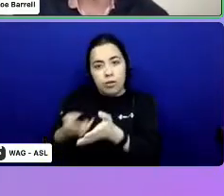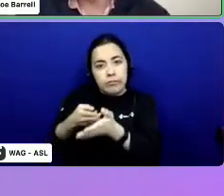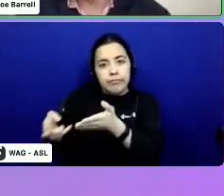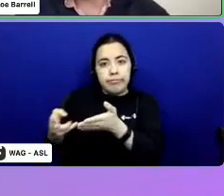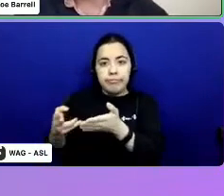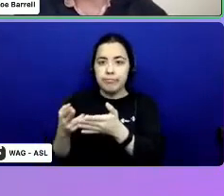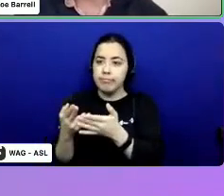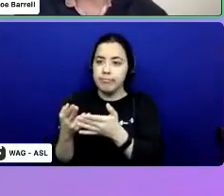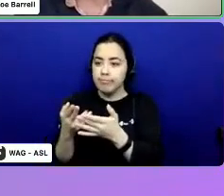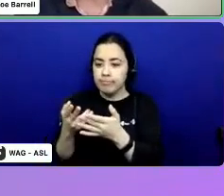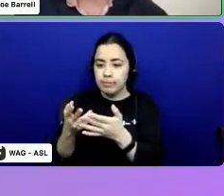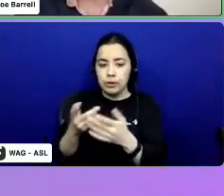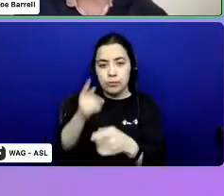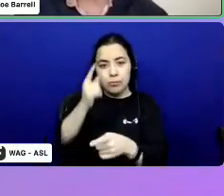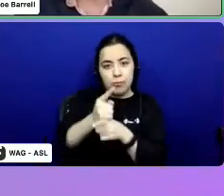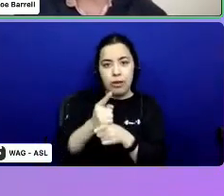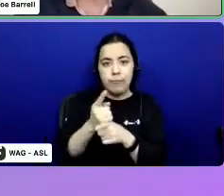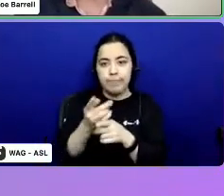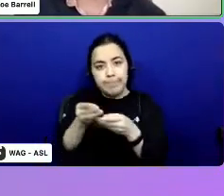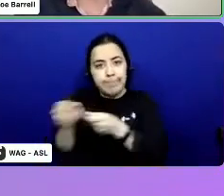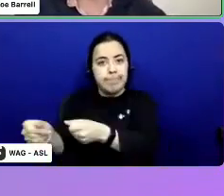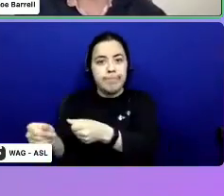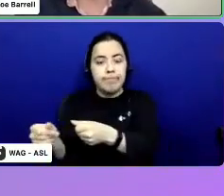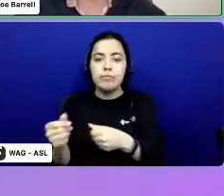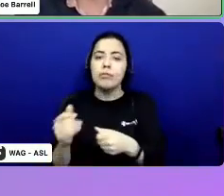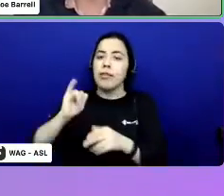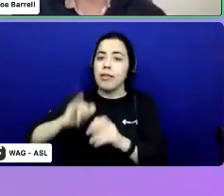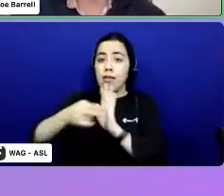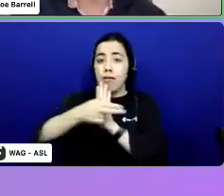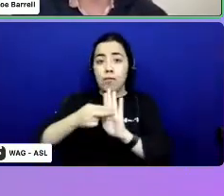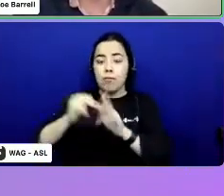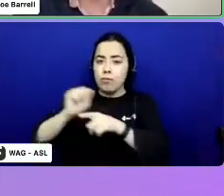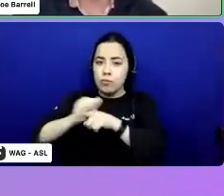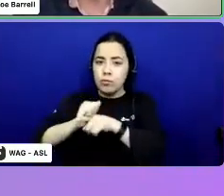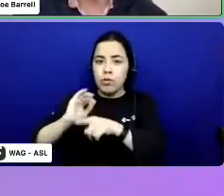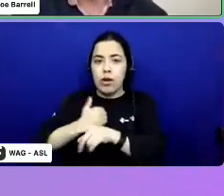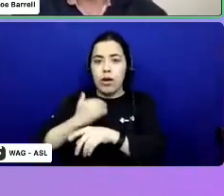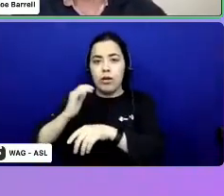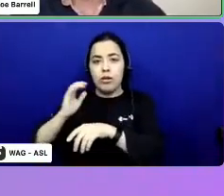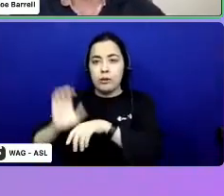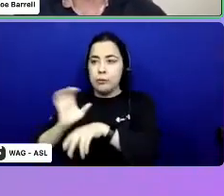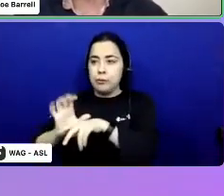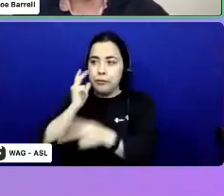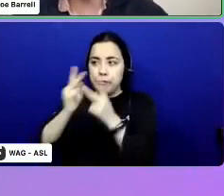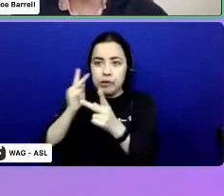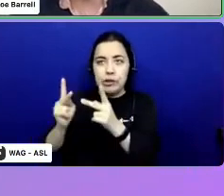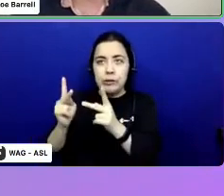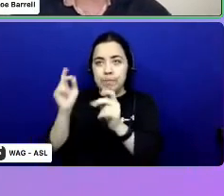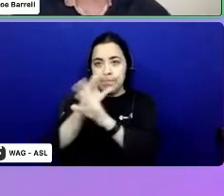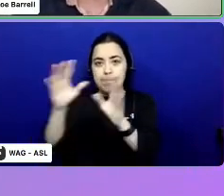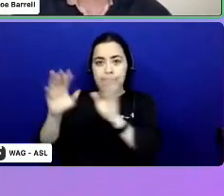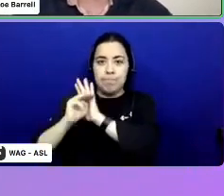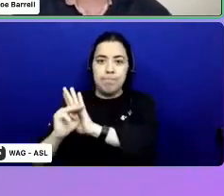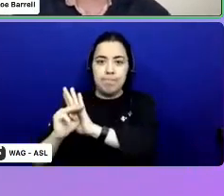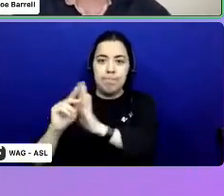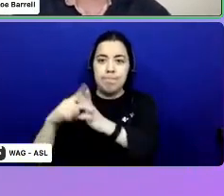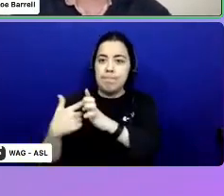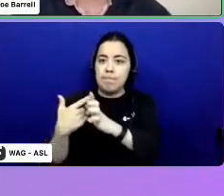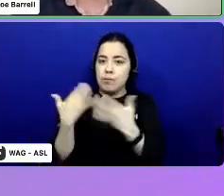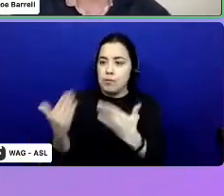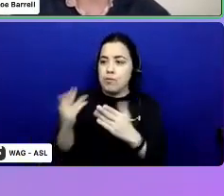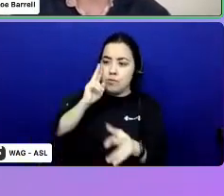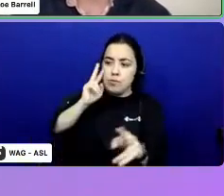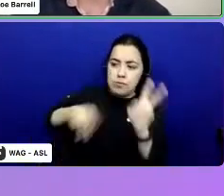performance. And then these labels are used to train our computer vision model. And then we will assess